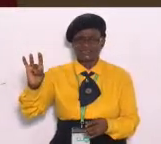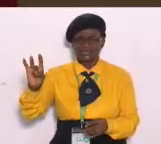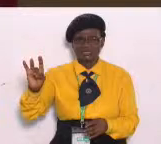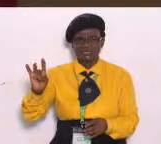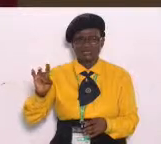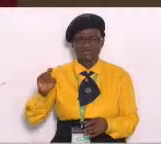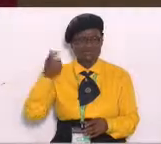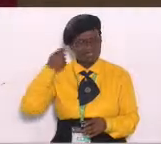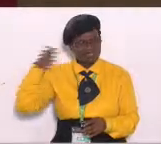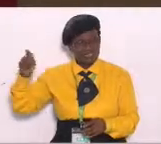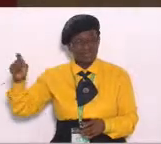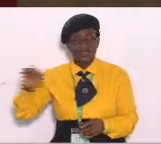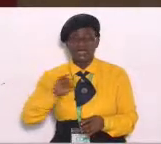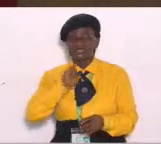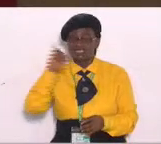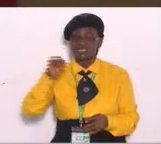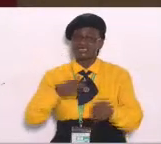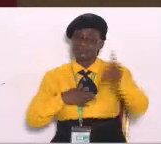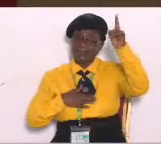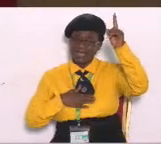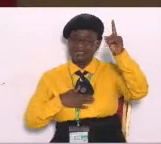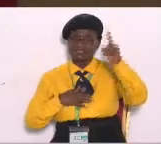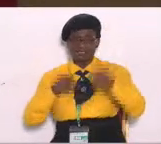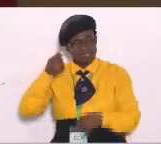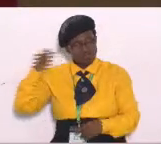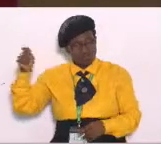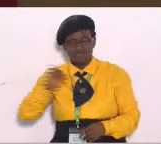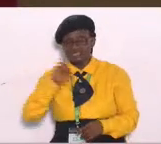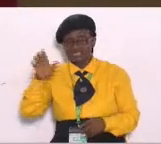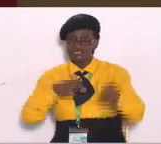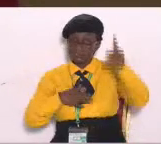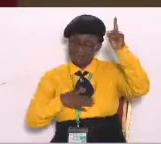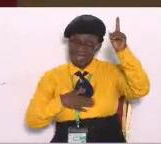the silver is mine, gold is mine.